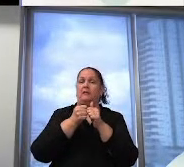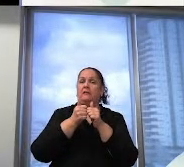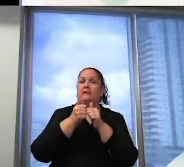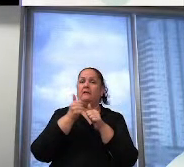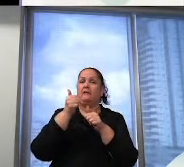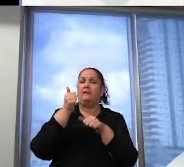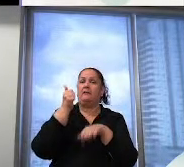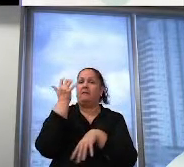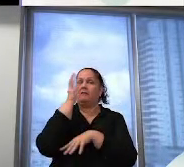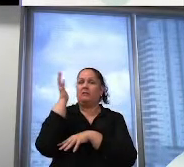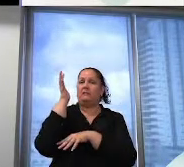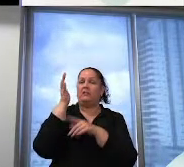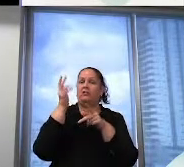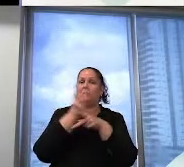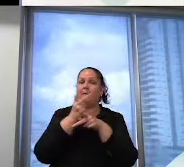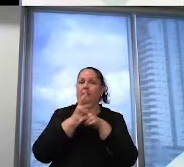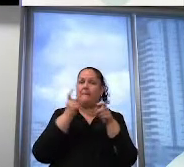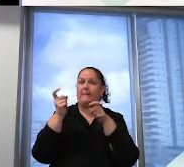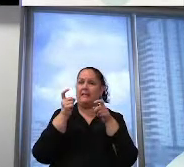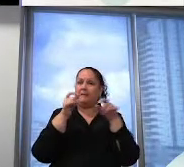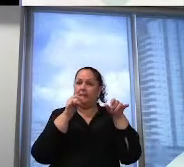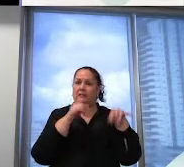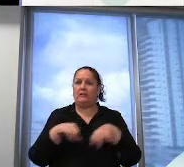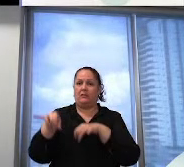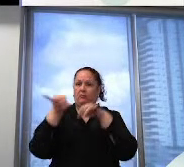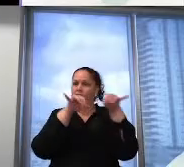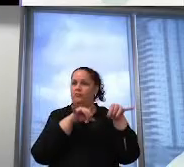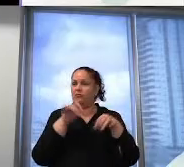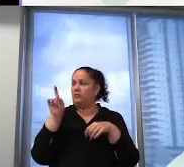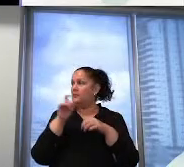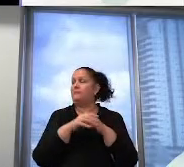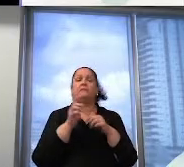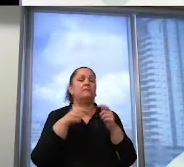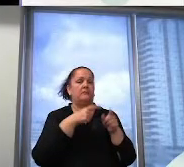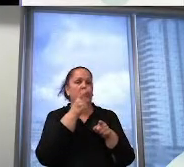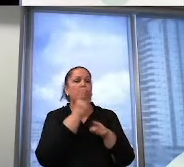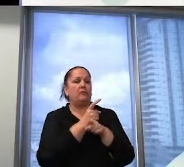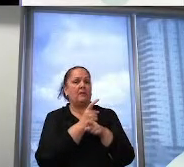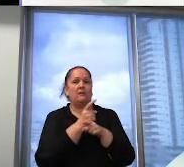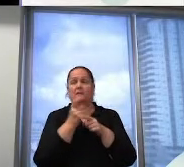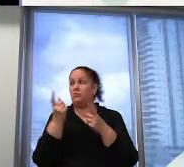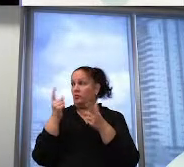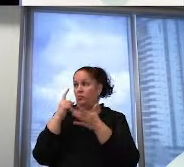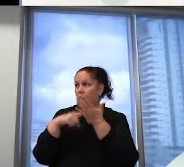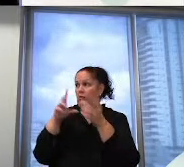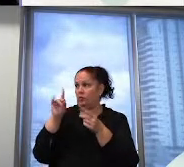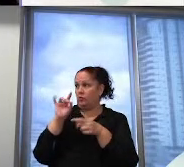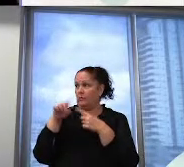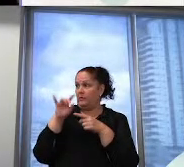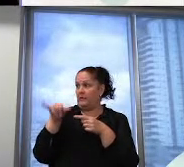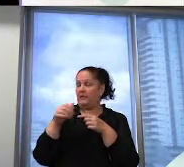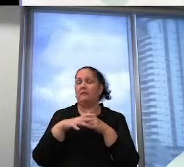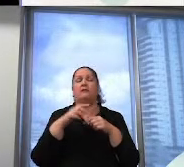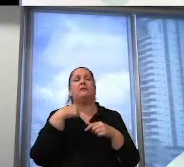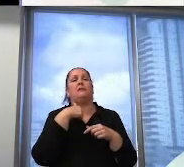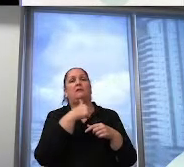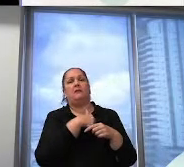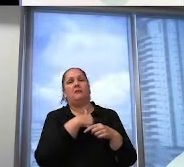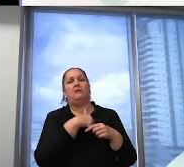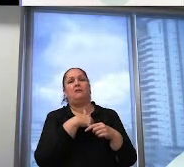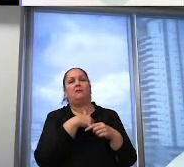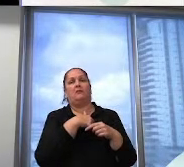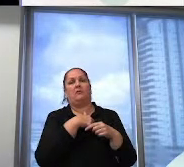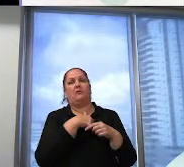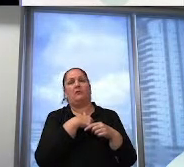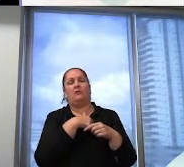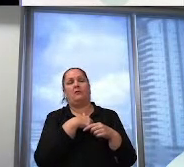utility vegetation management industry standards? Yes, that's correct. And what have you done about that? We